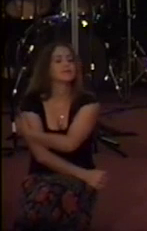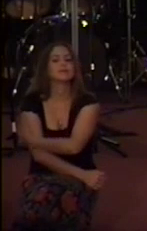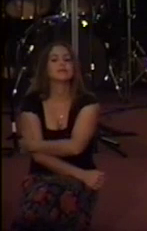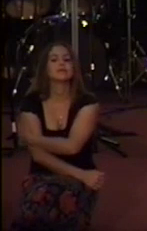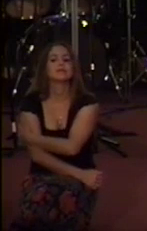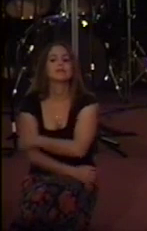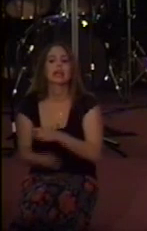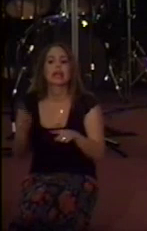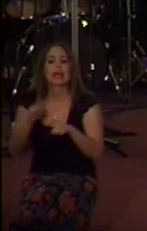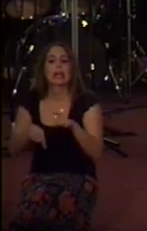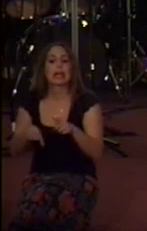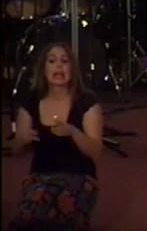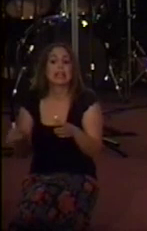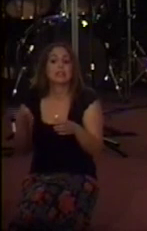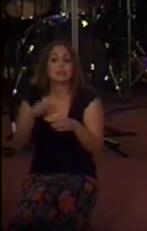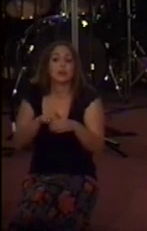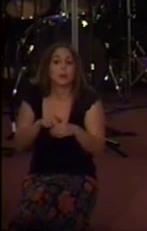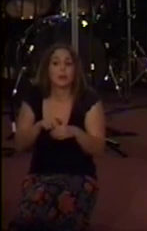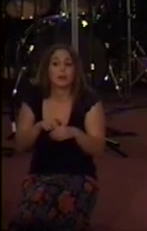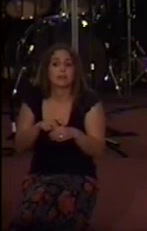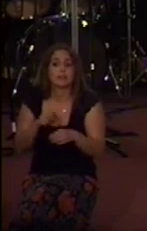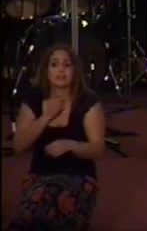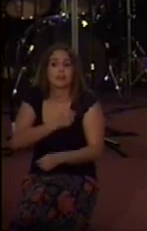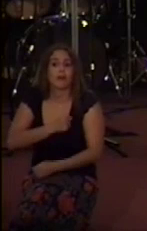you can't join, sorry.